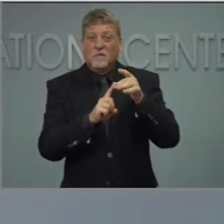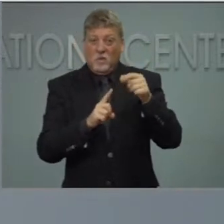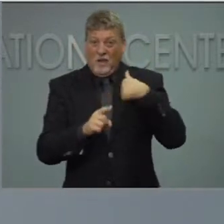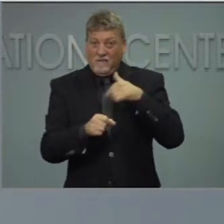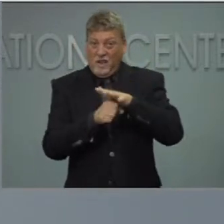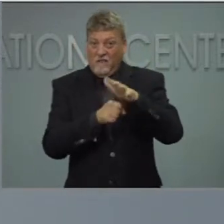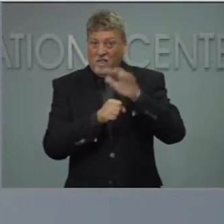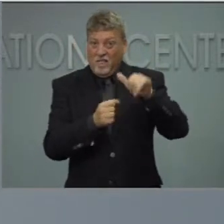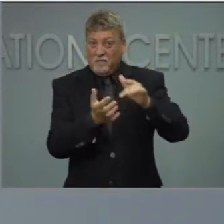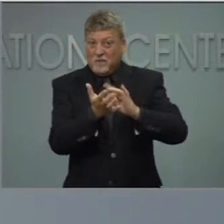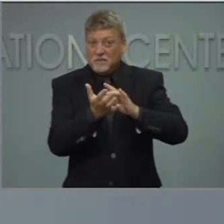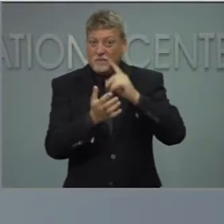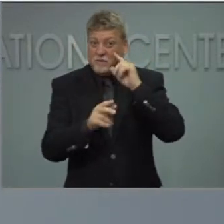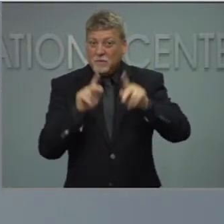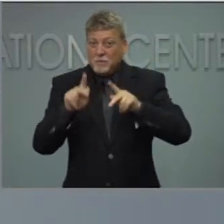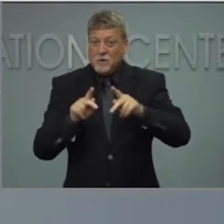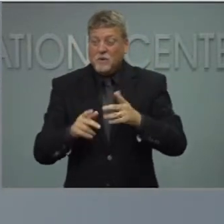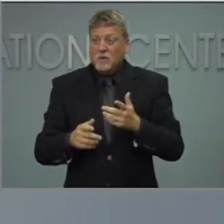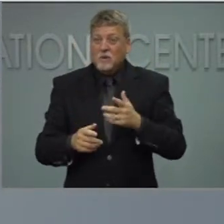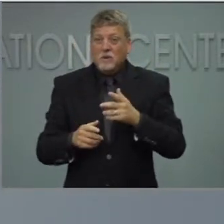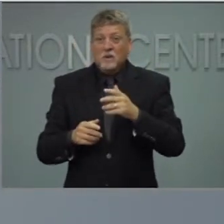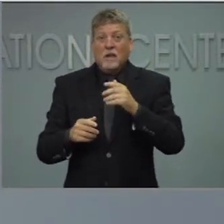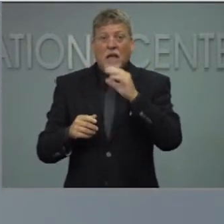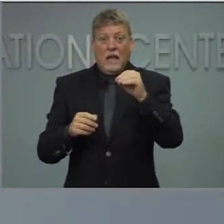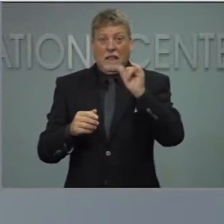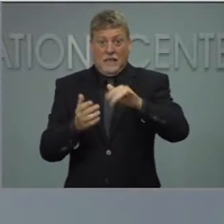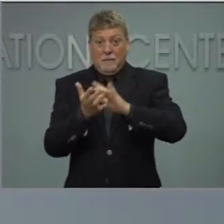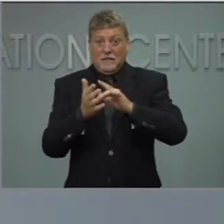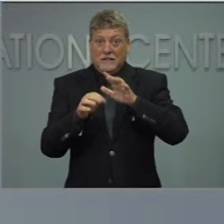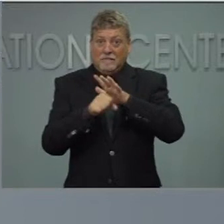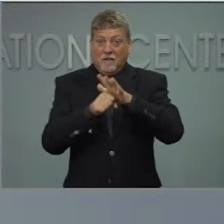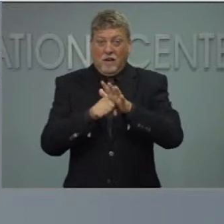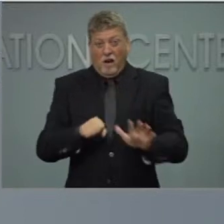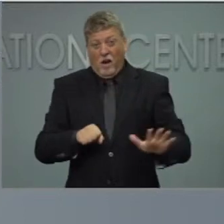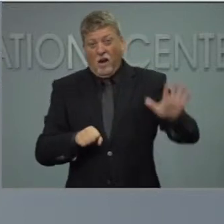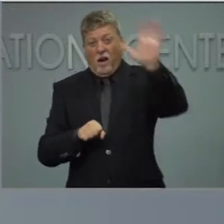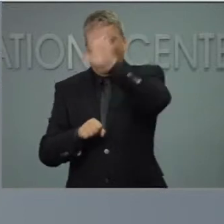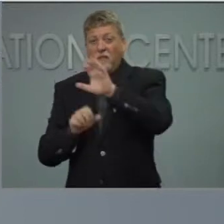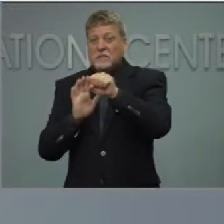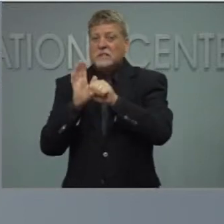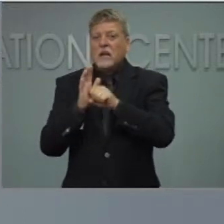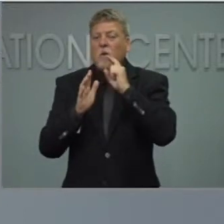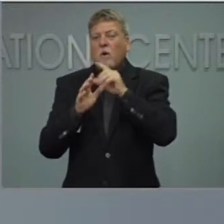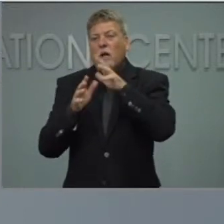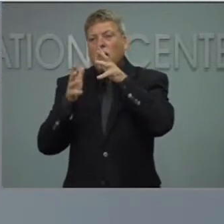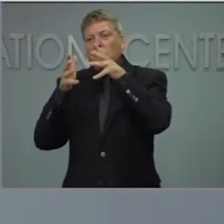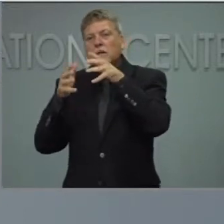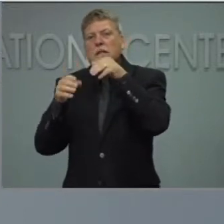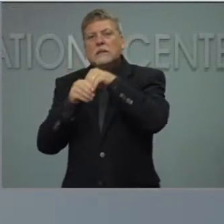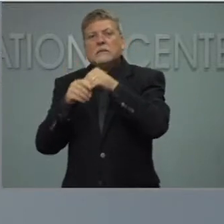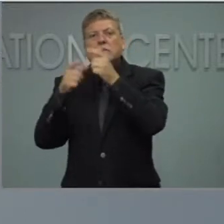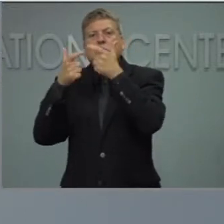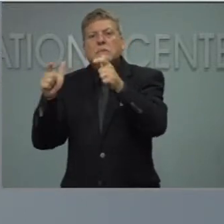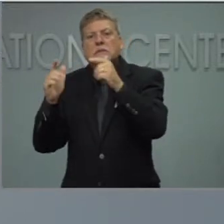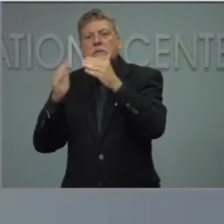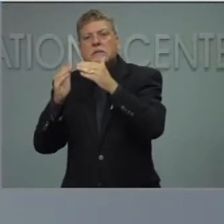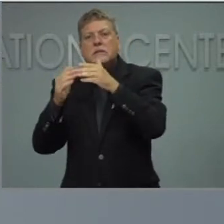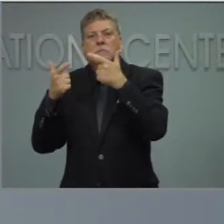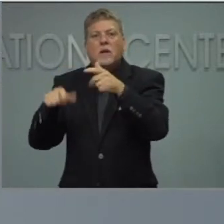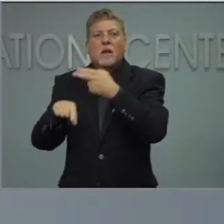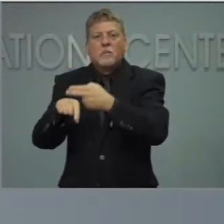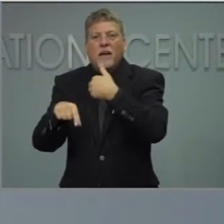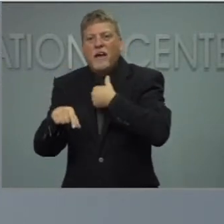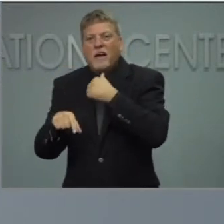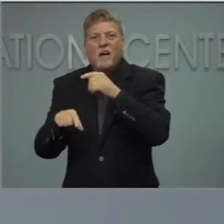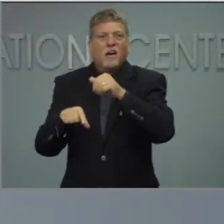And is there equitable distribution of that across the state such that anybody in any part of the state would be able to access it?